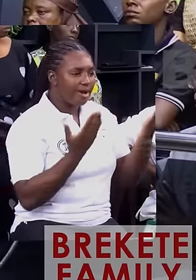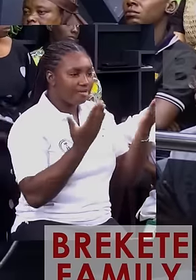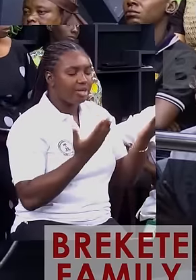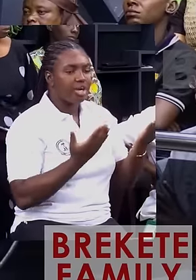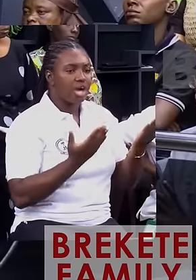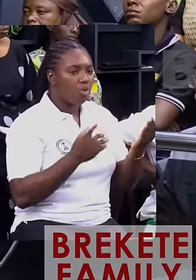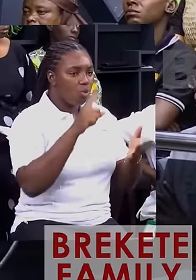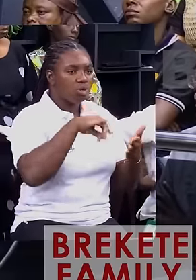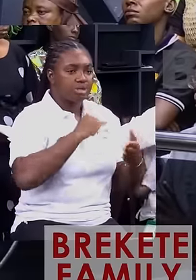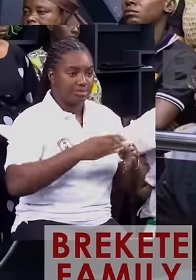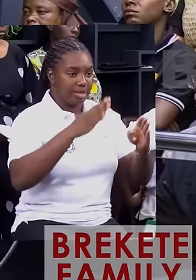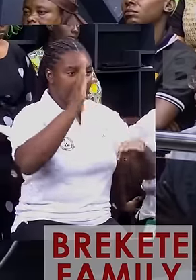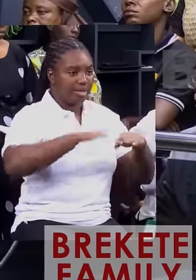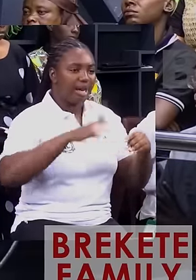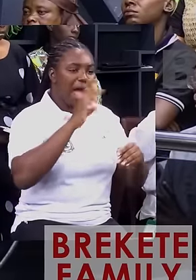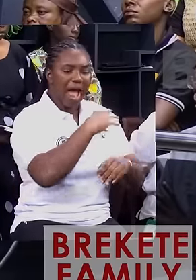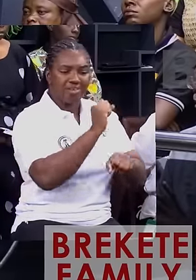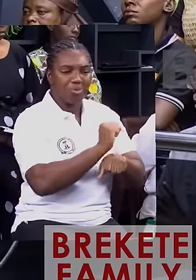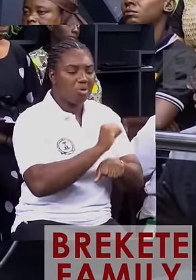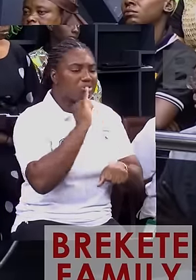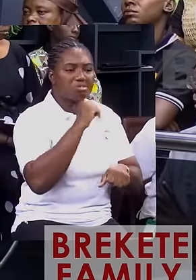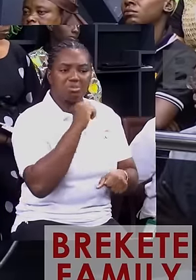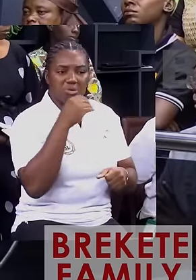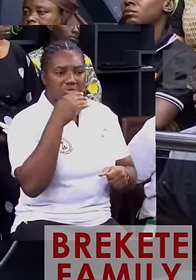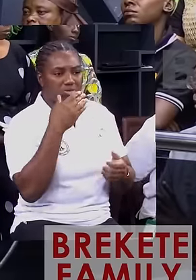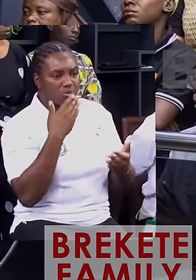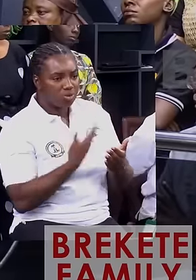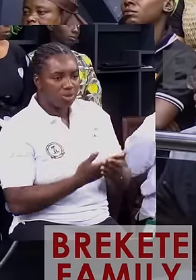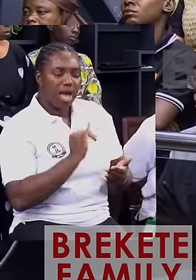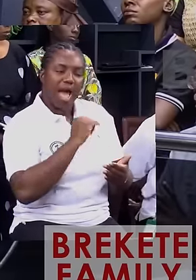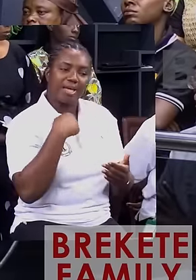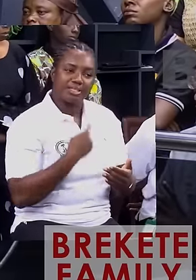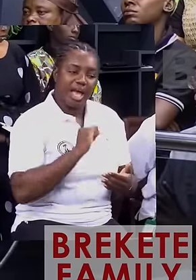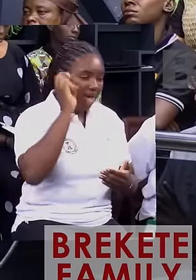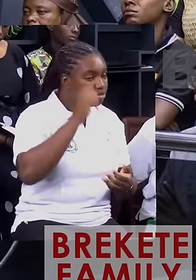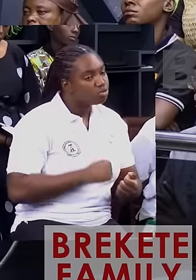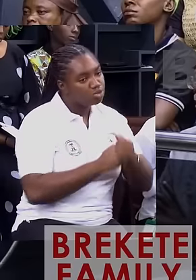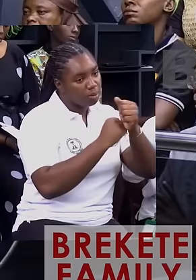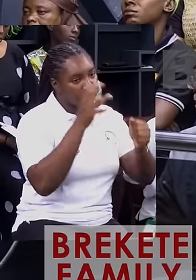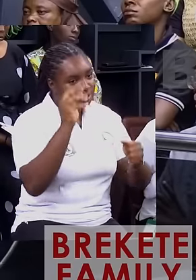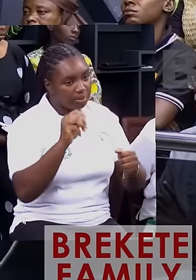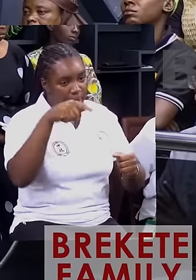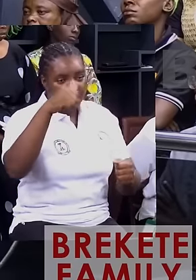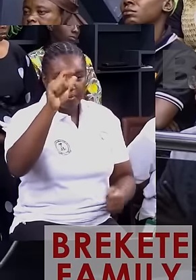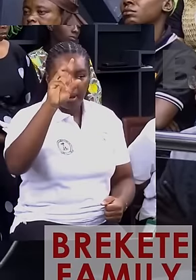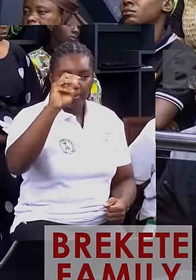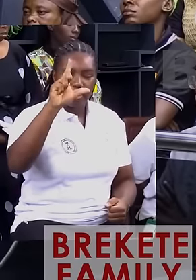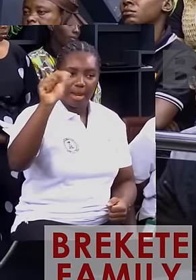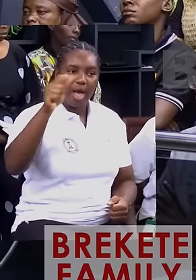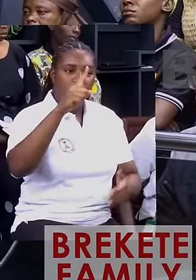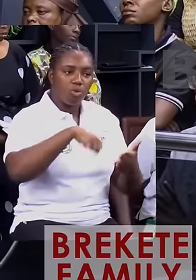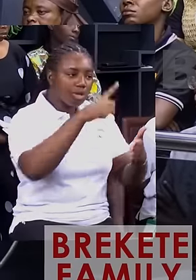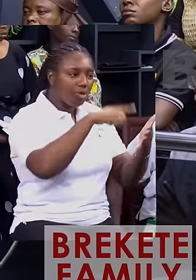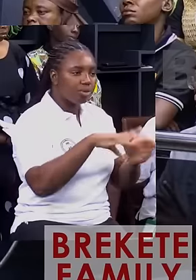and the work which they do, no be up. So I say, I go support them. Pamela, waiting, I don't do so